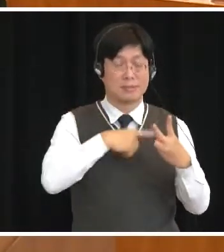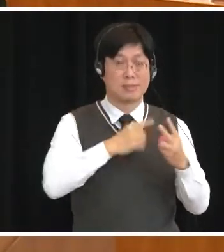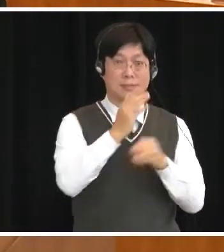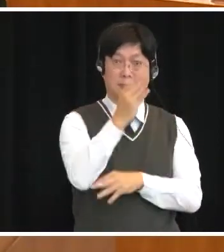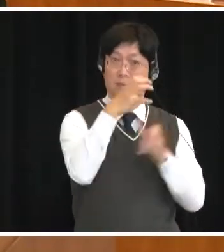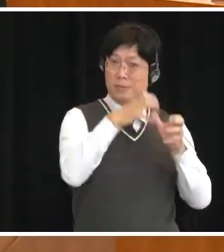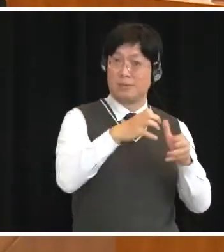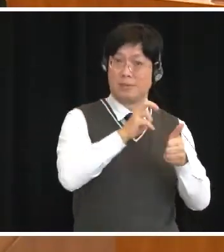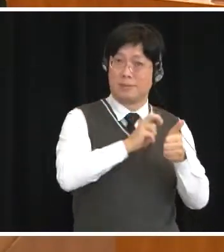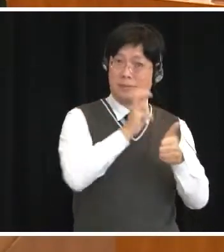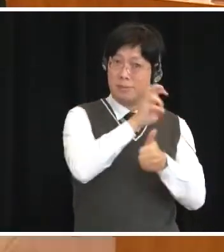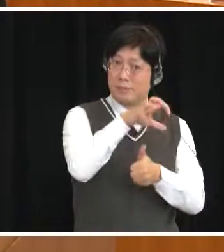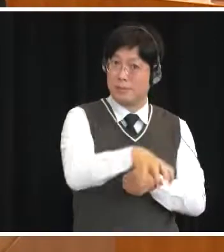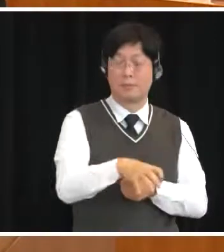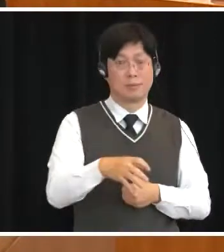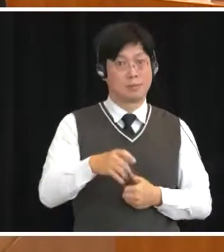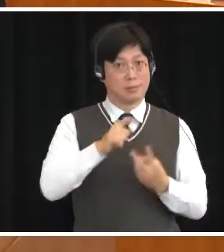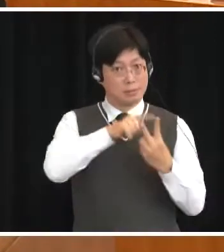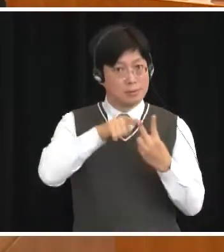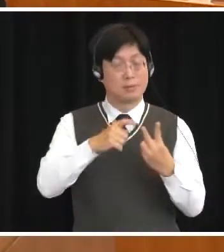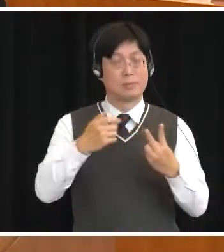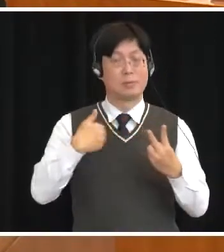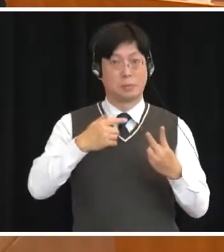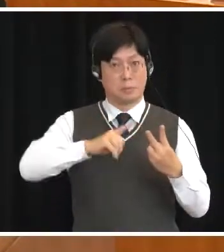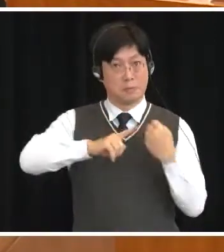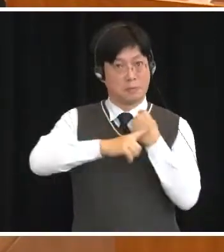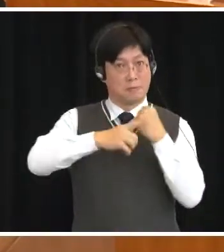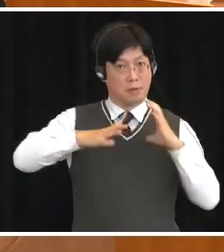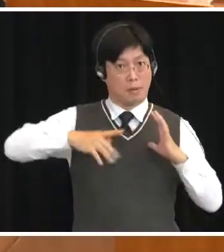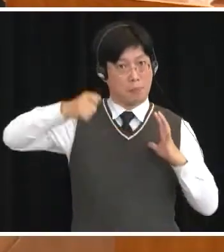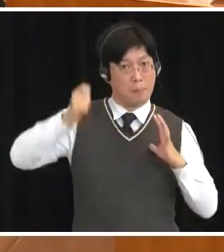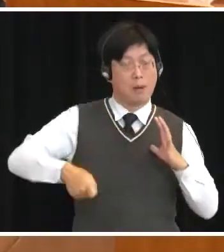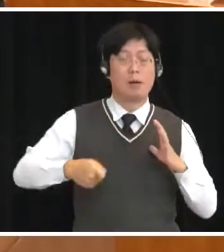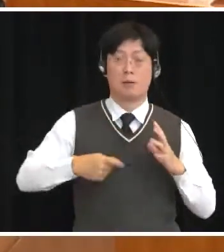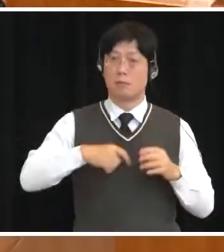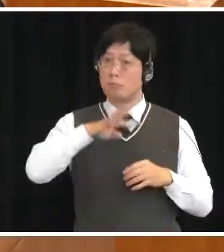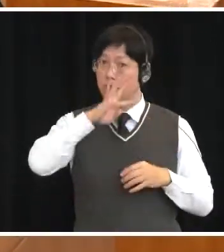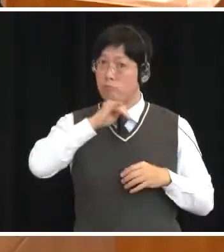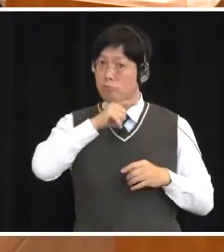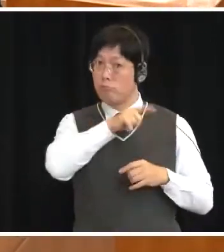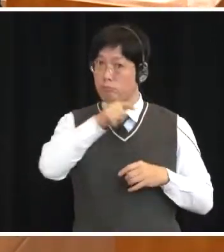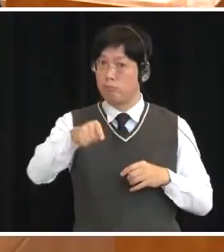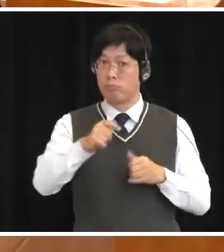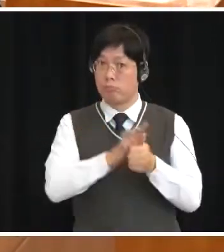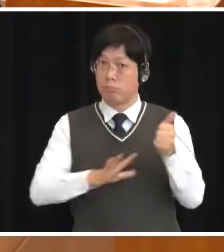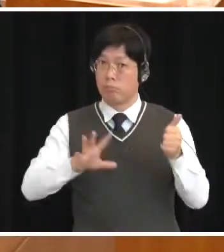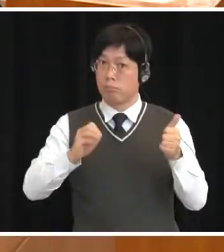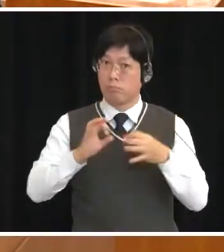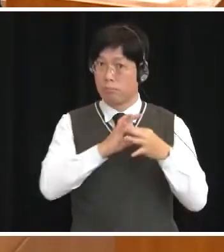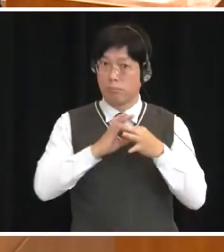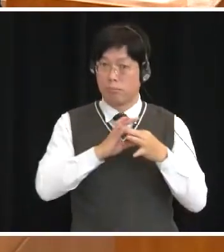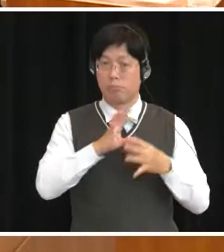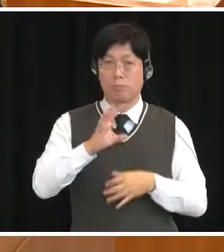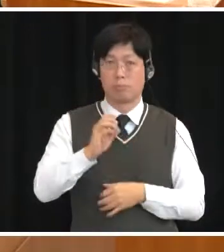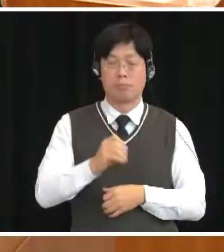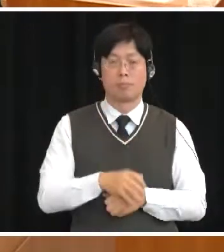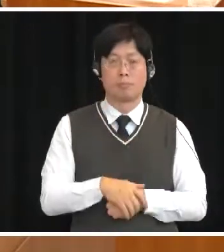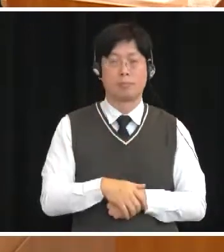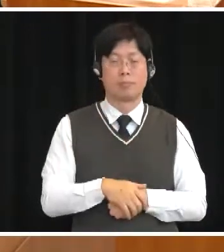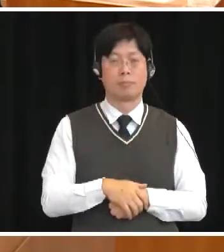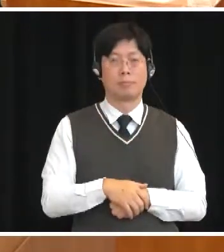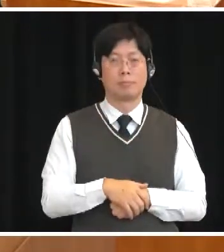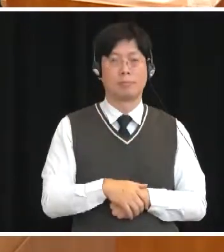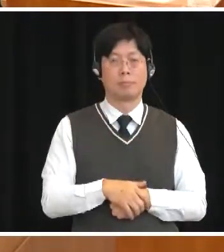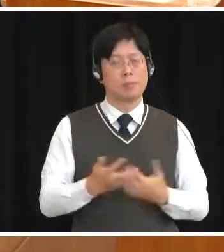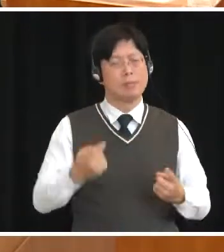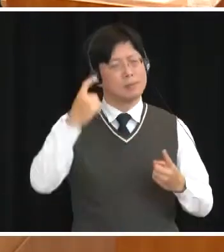Institutional placement. So when you judges make decisions, the age of the child, how will that